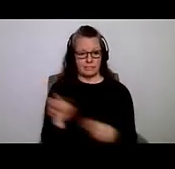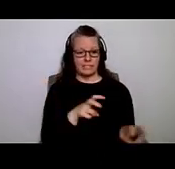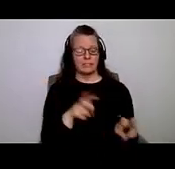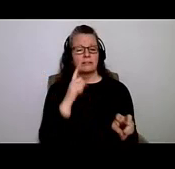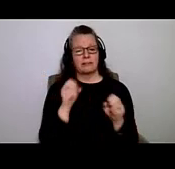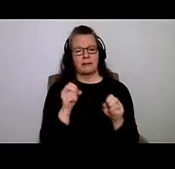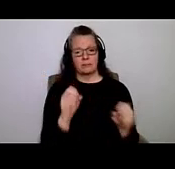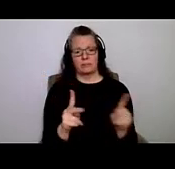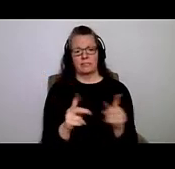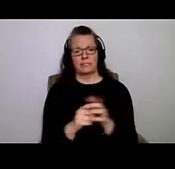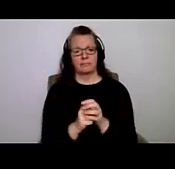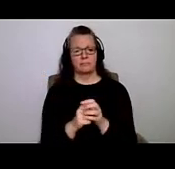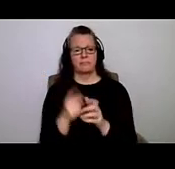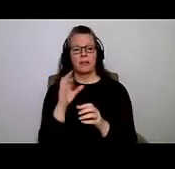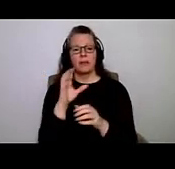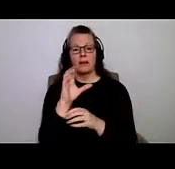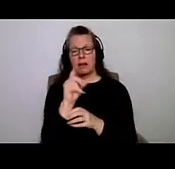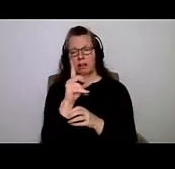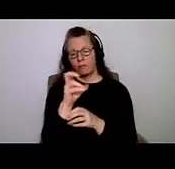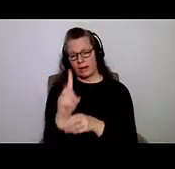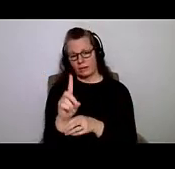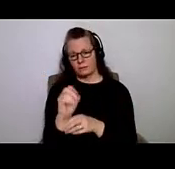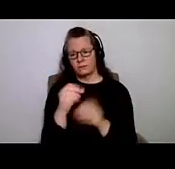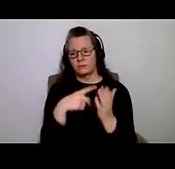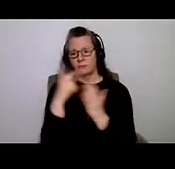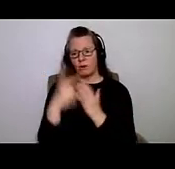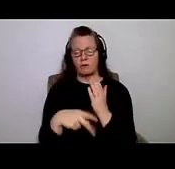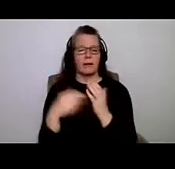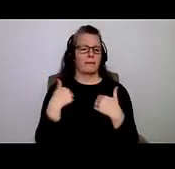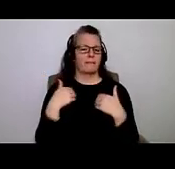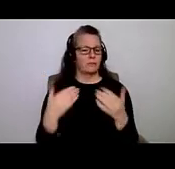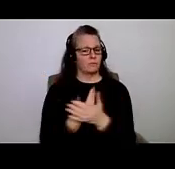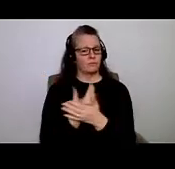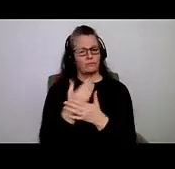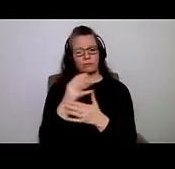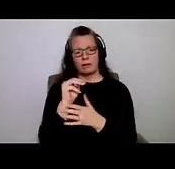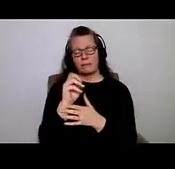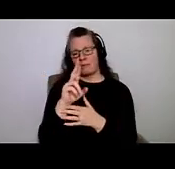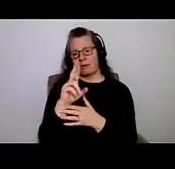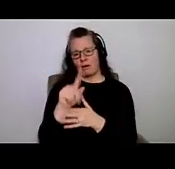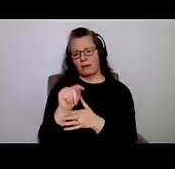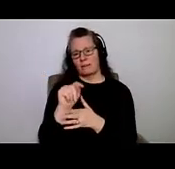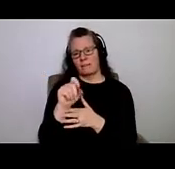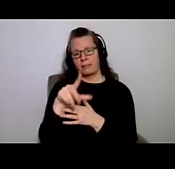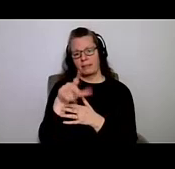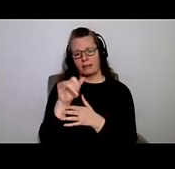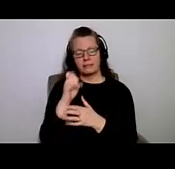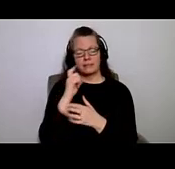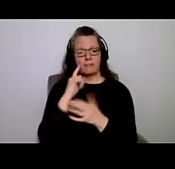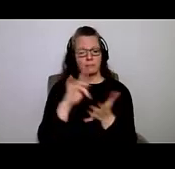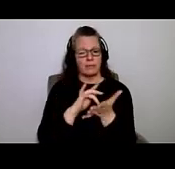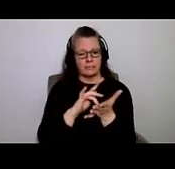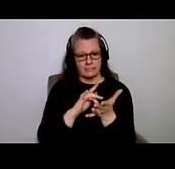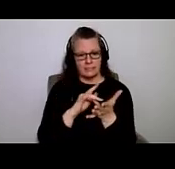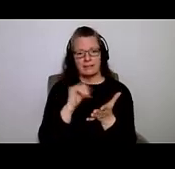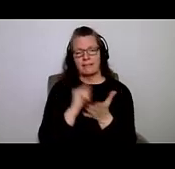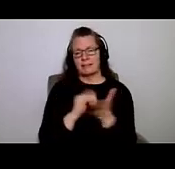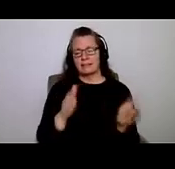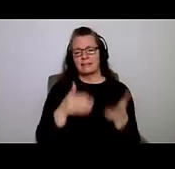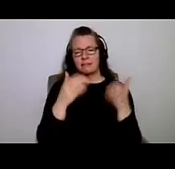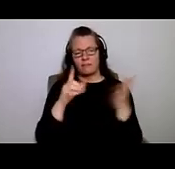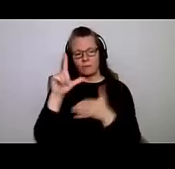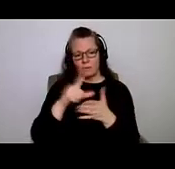opportunity. Colorado's program creates a new marketplace for prescription drugs, which will offer lower cost medication with